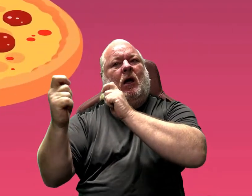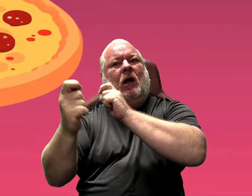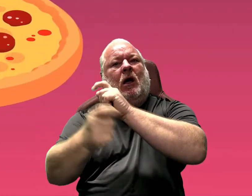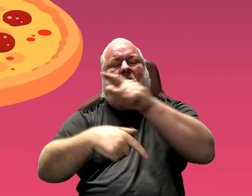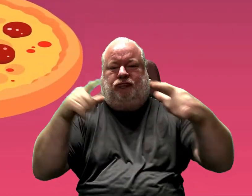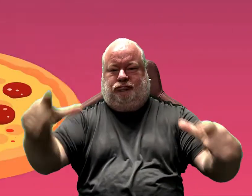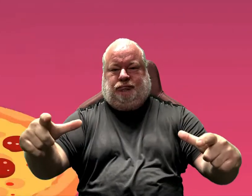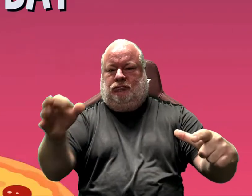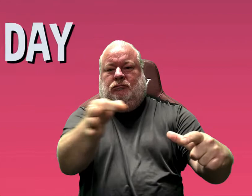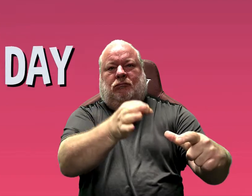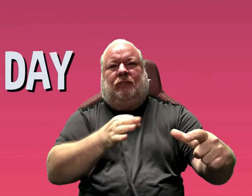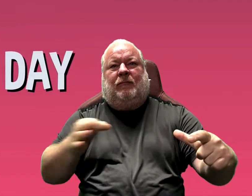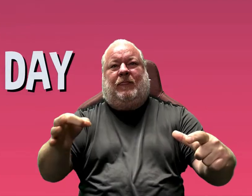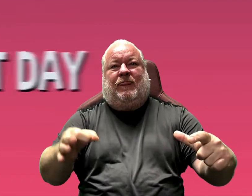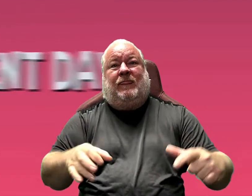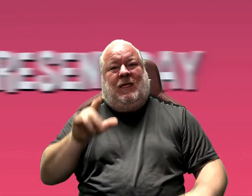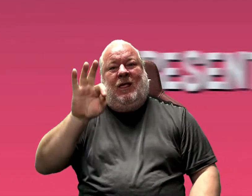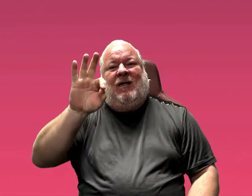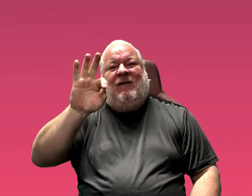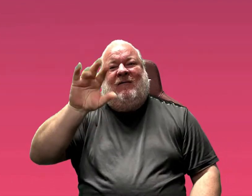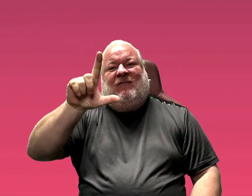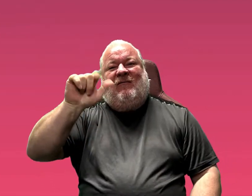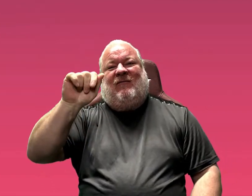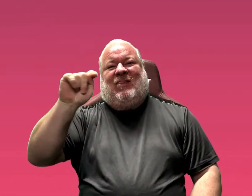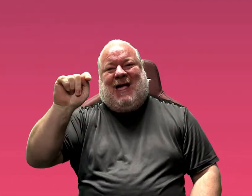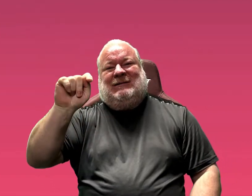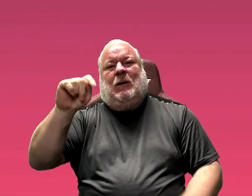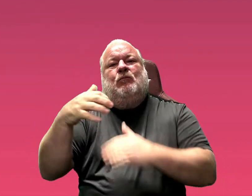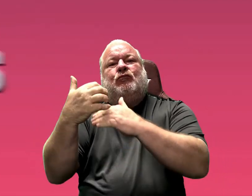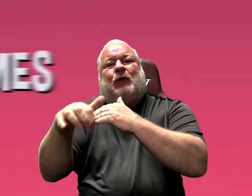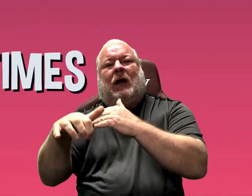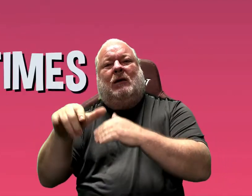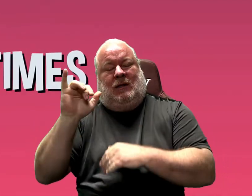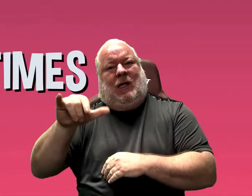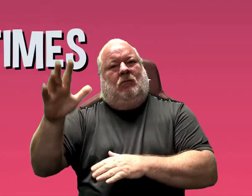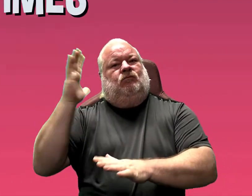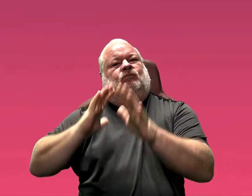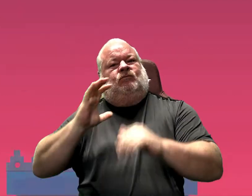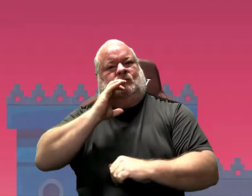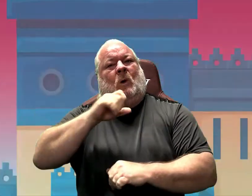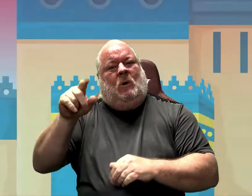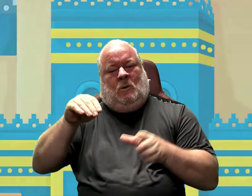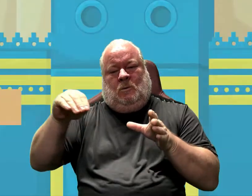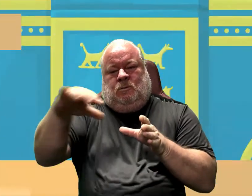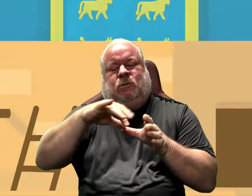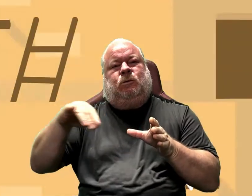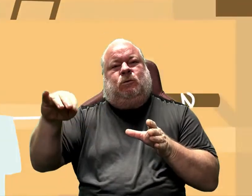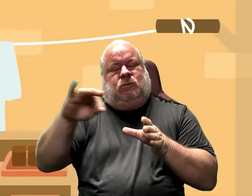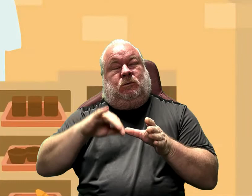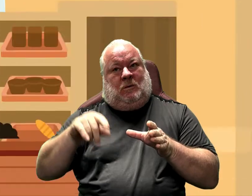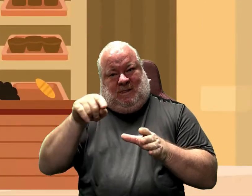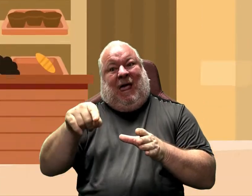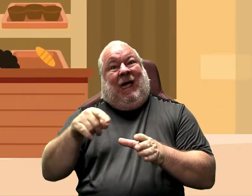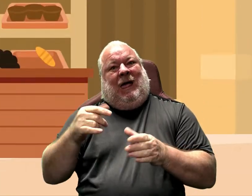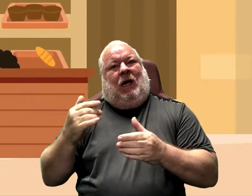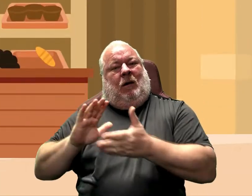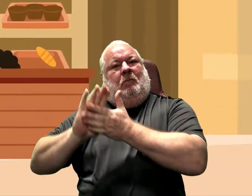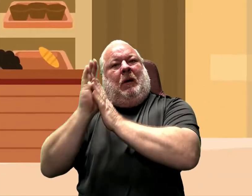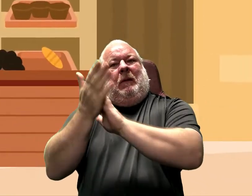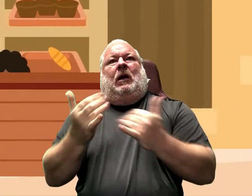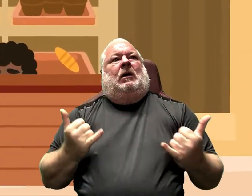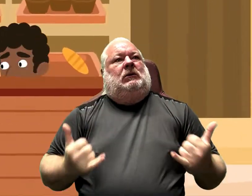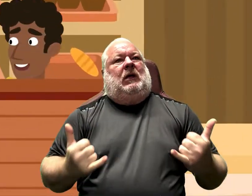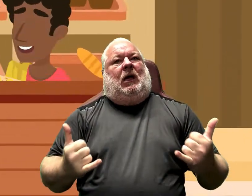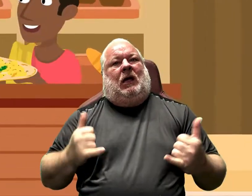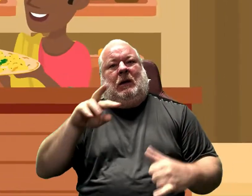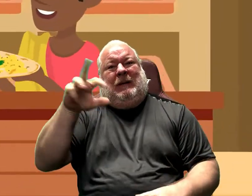today. Ancient flatbreads covered in toppings are probably the oldest known ancestor of the modern pizza pie, and